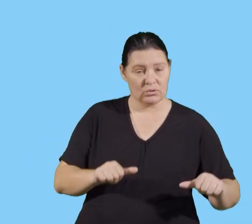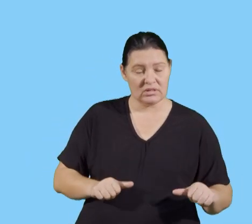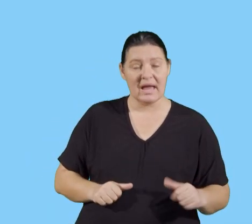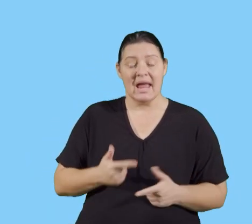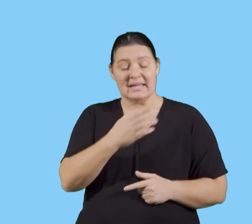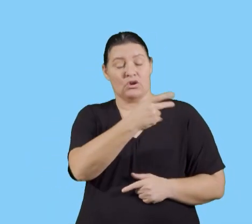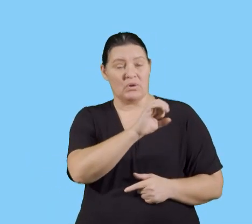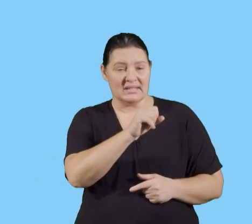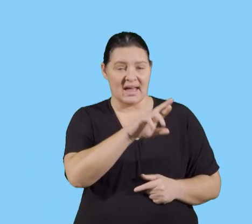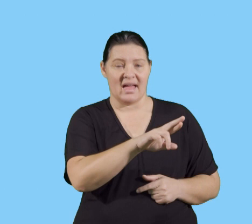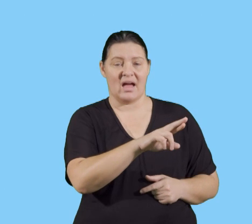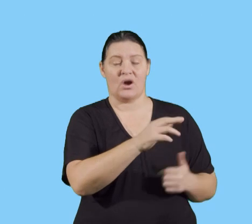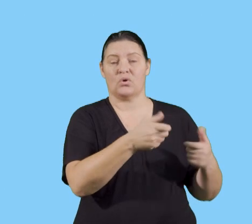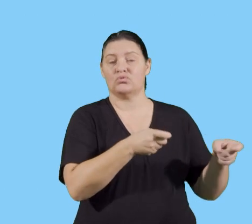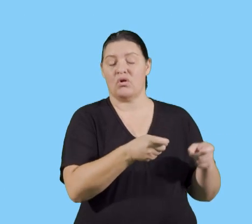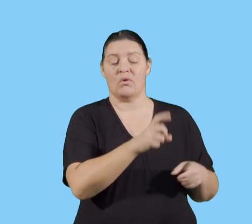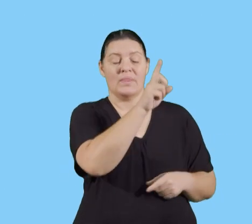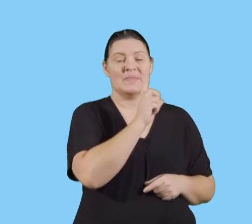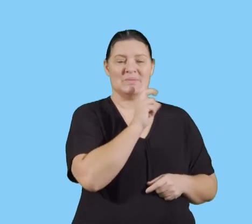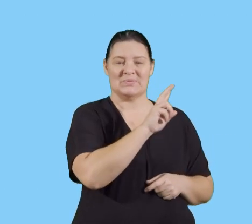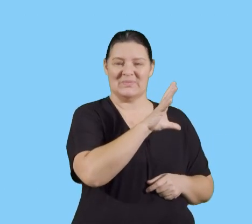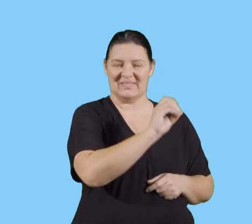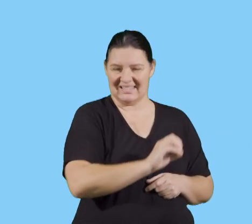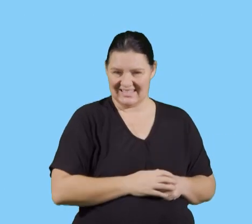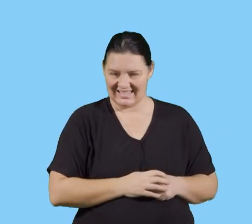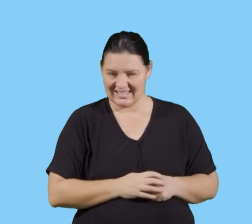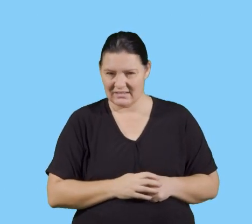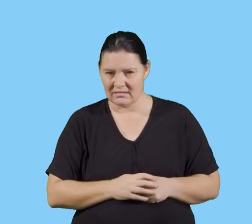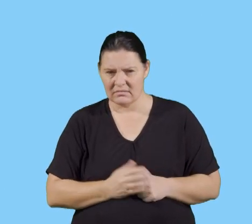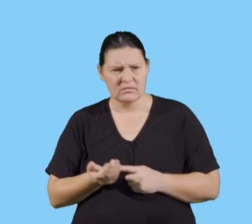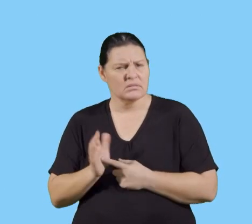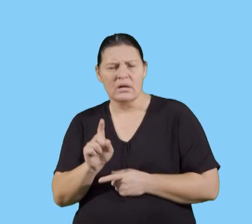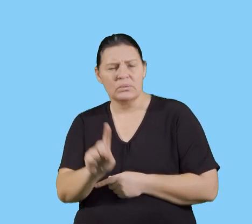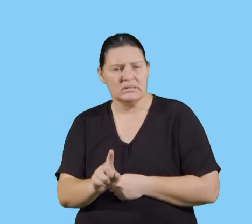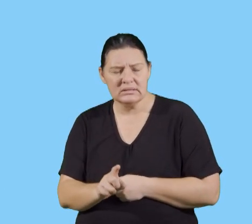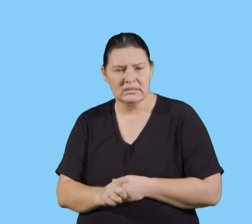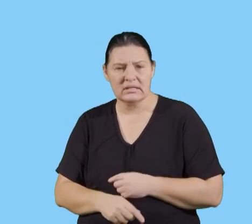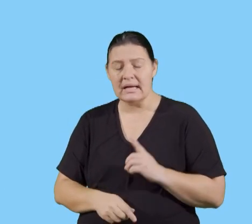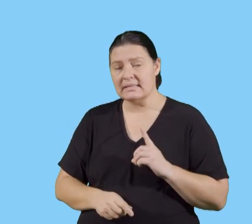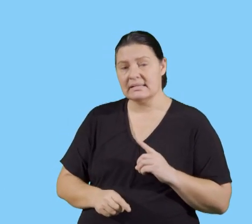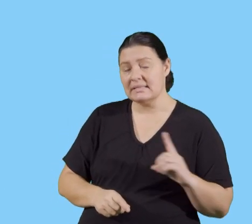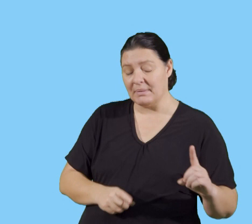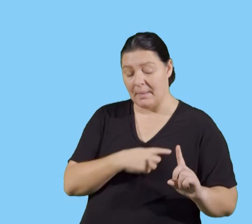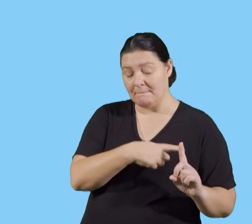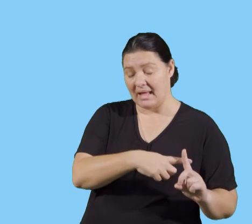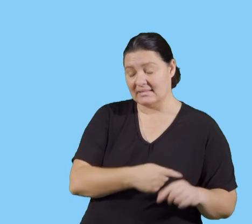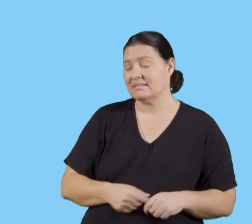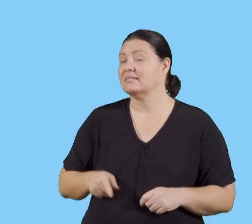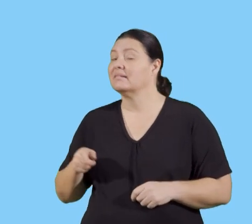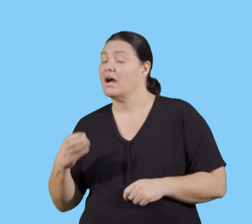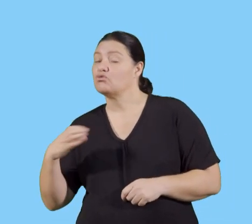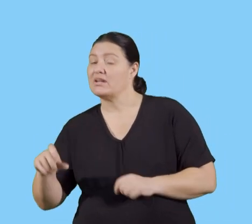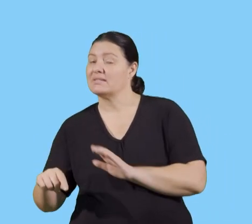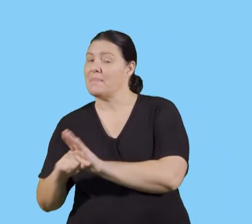control of 1,250. What are the signs here? In the debit, this is a plus. On the credit, this is a